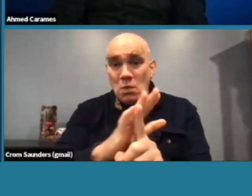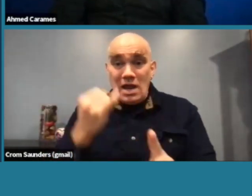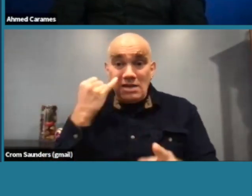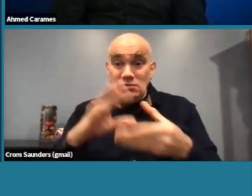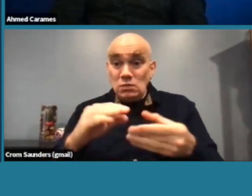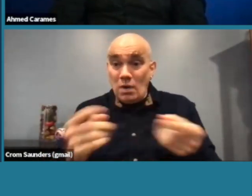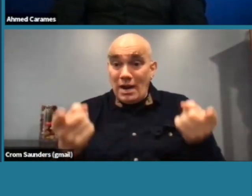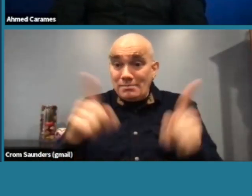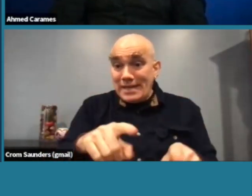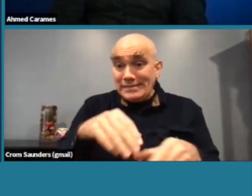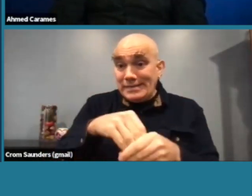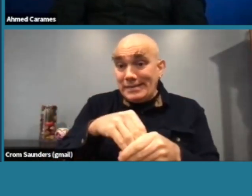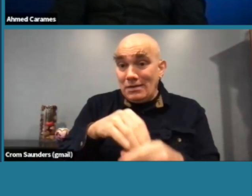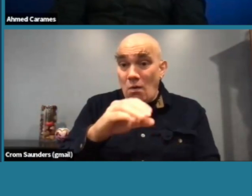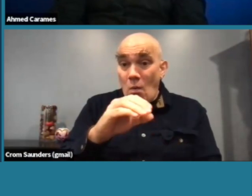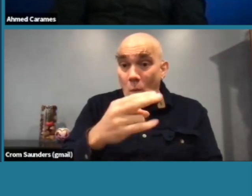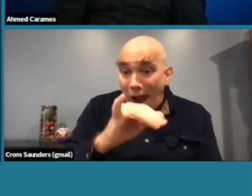US.